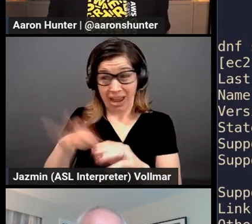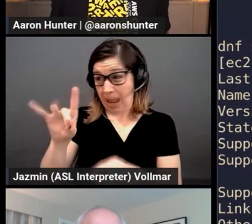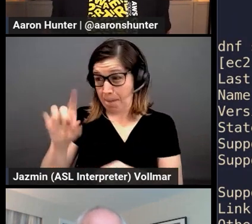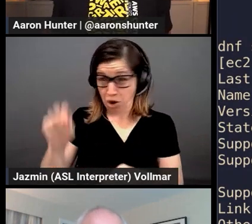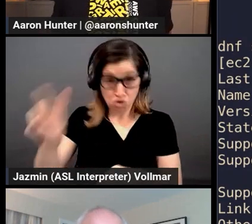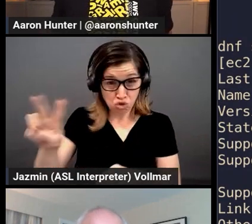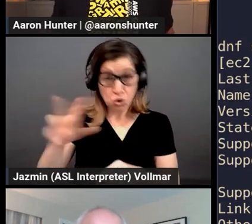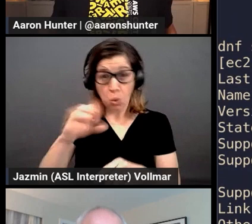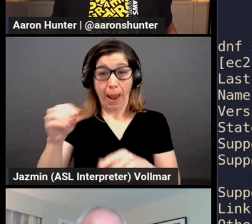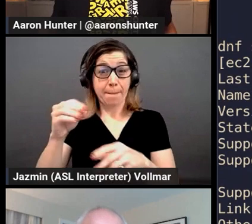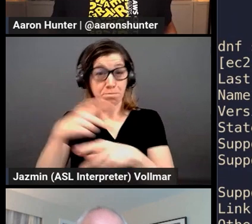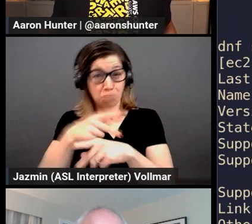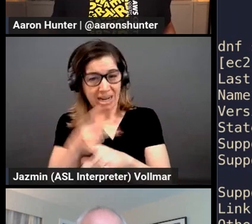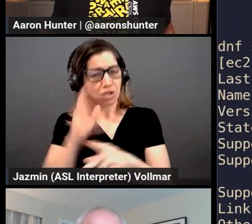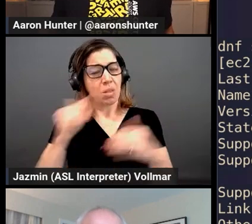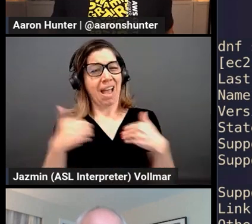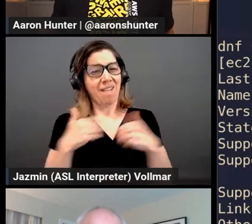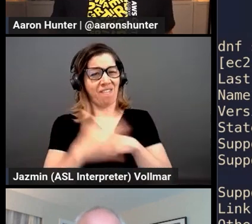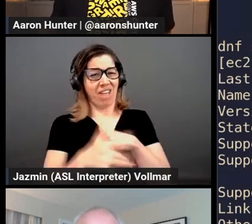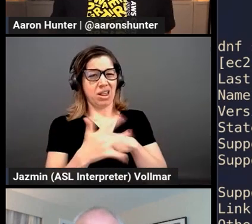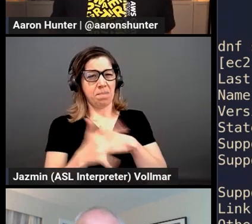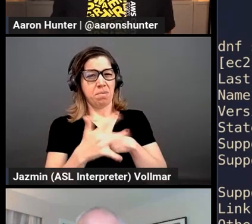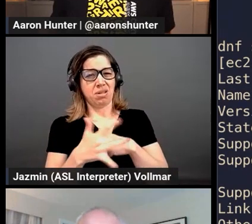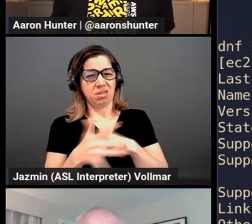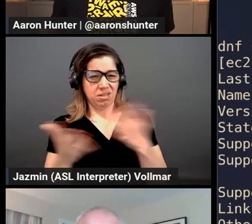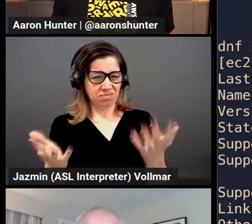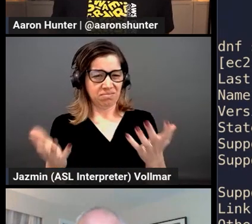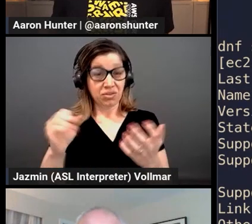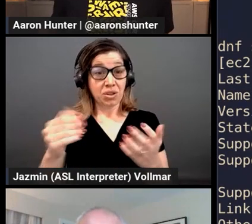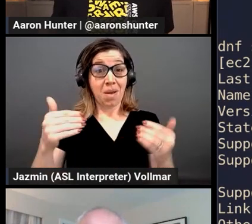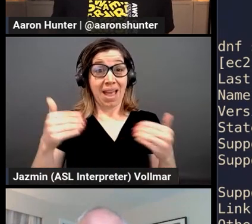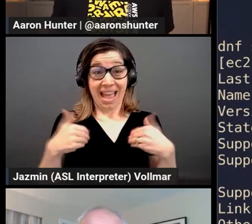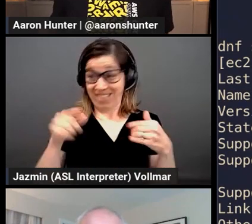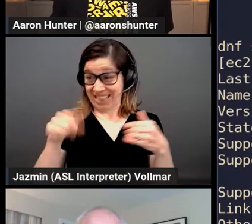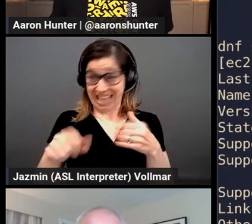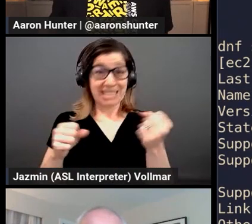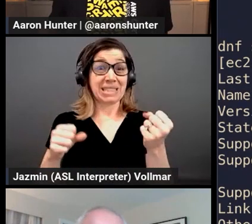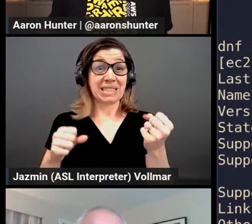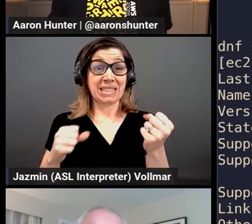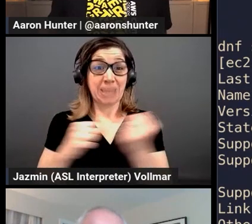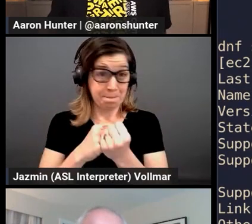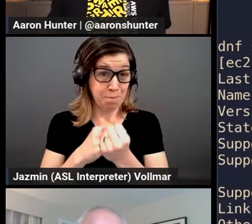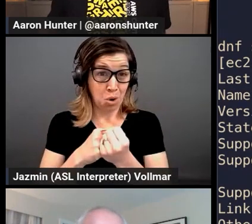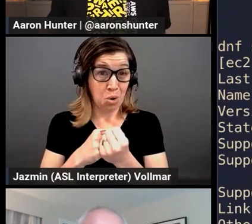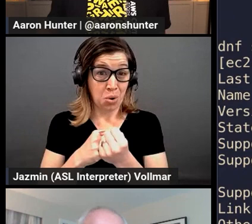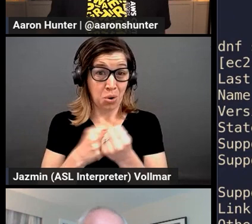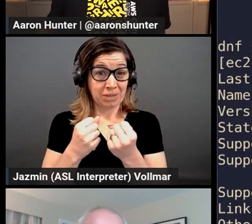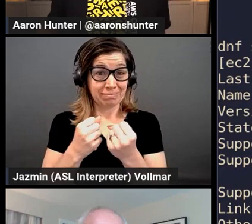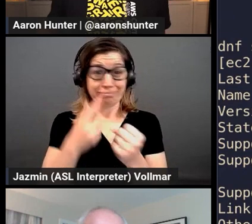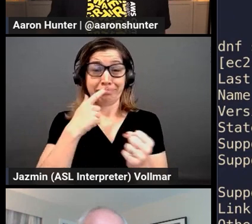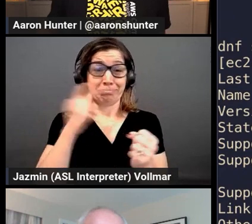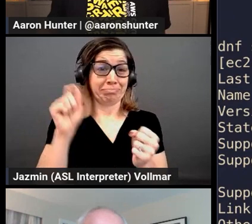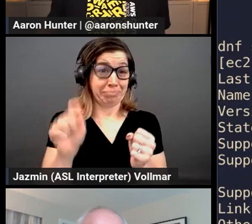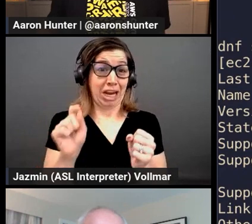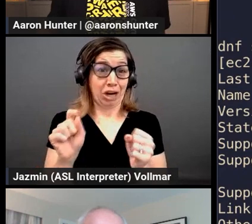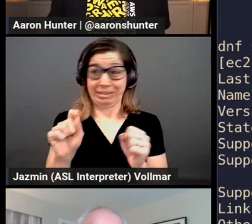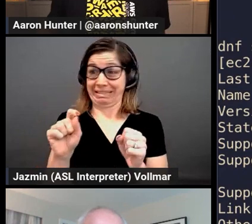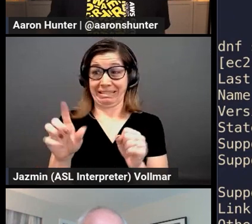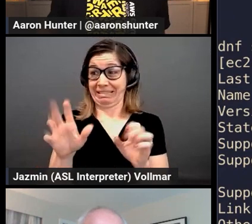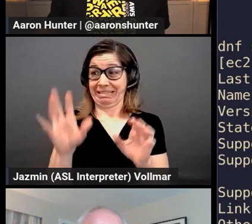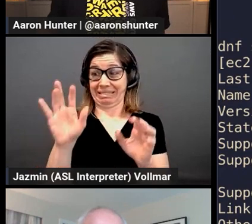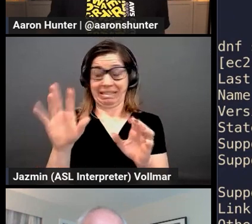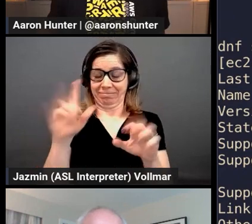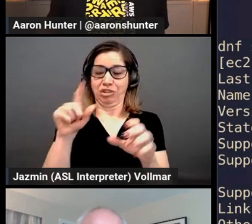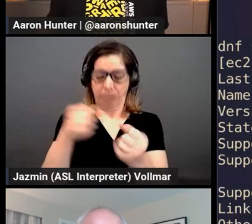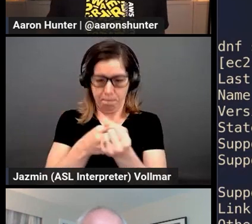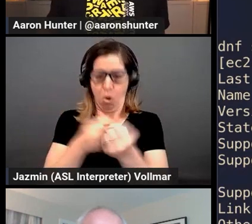production, you'll have it available. And so having this support period available as something that you